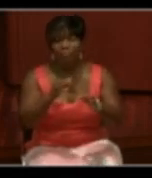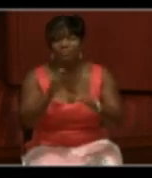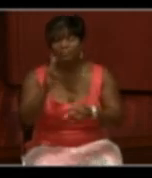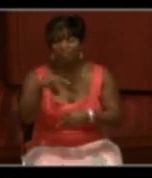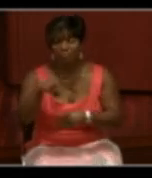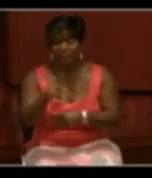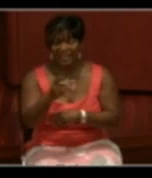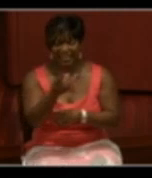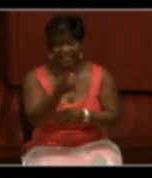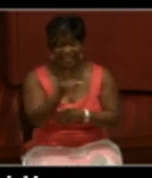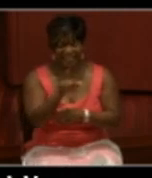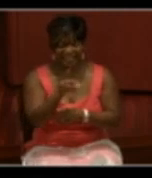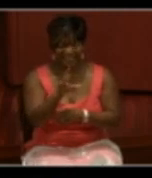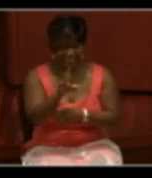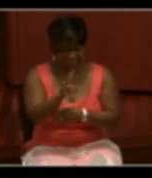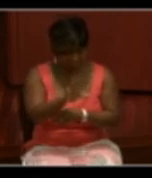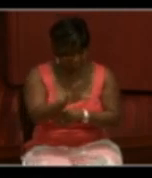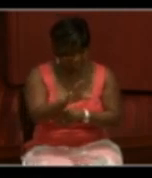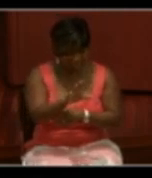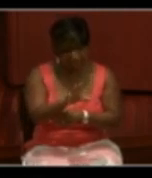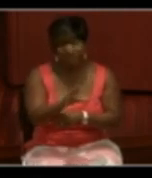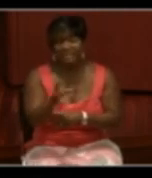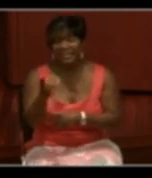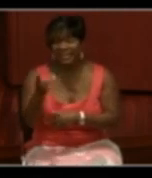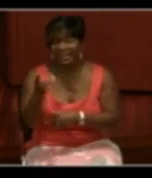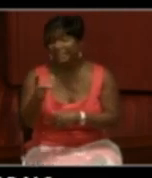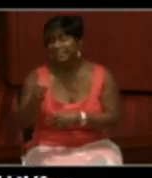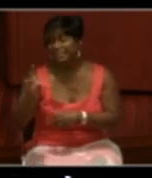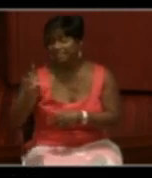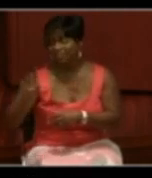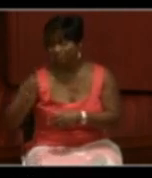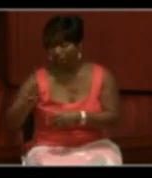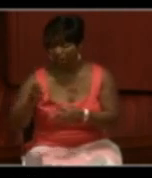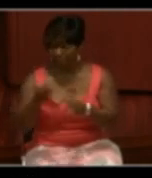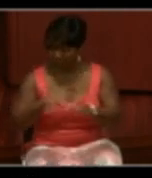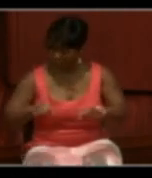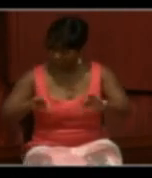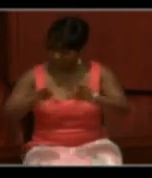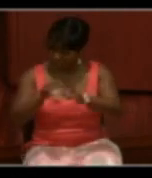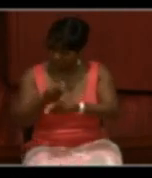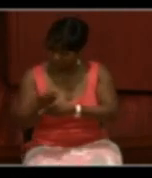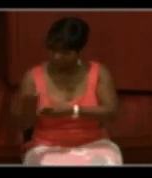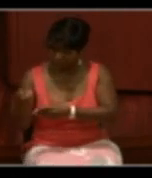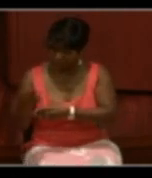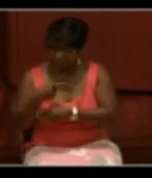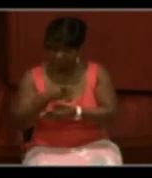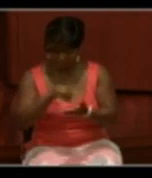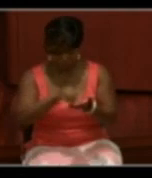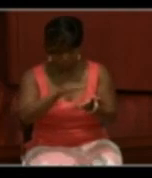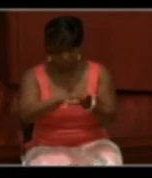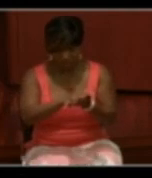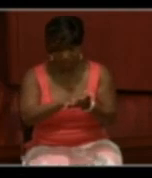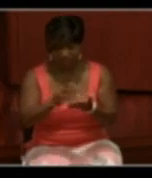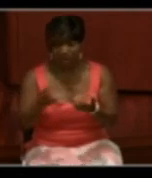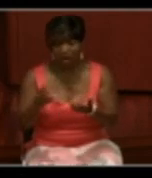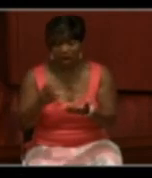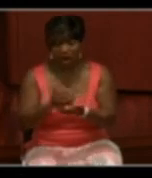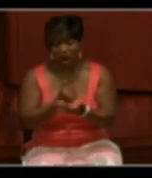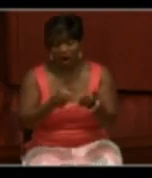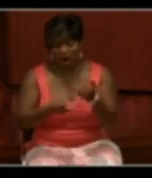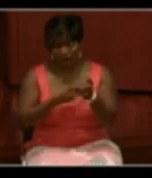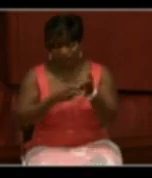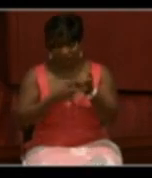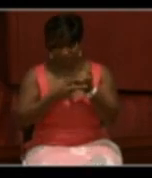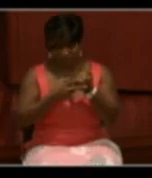to 1874, are a valuable resource. Damani Davis is a reference archivist at the National Archives